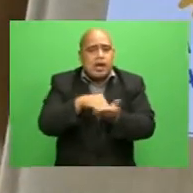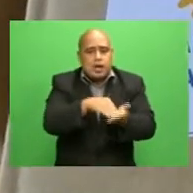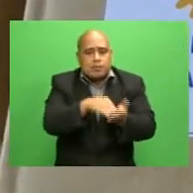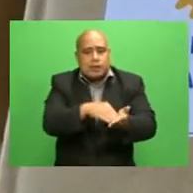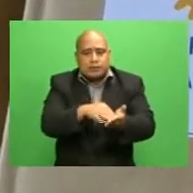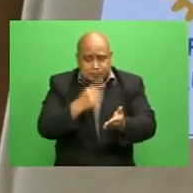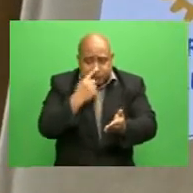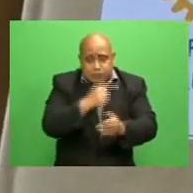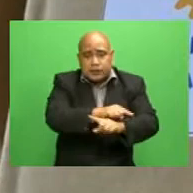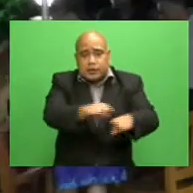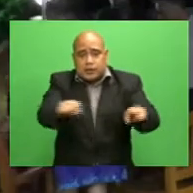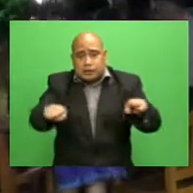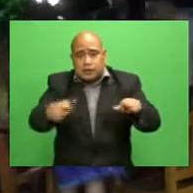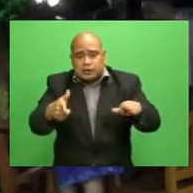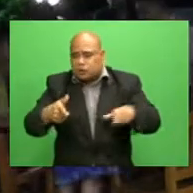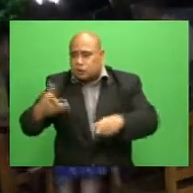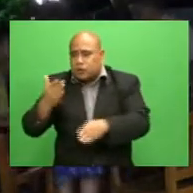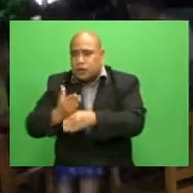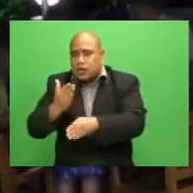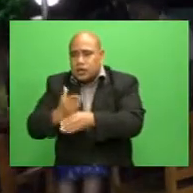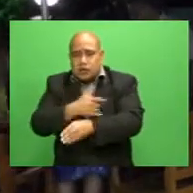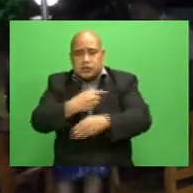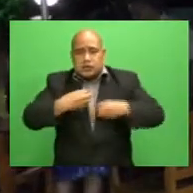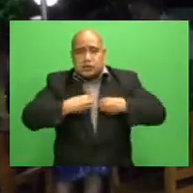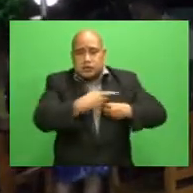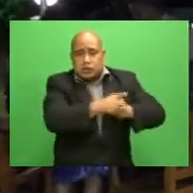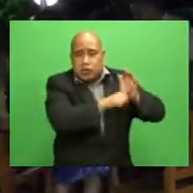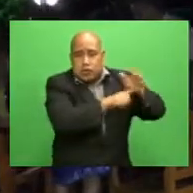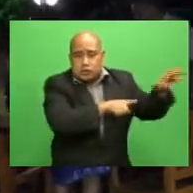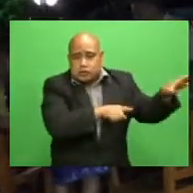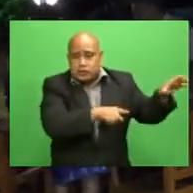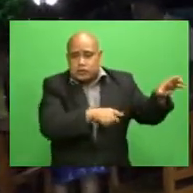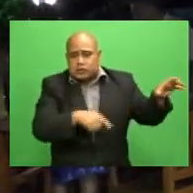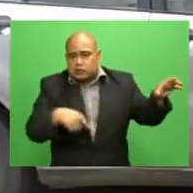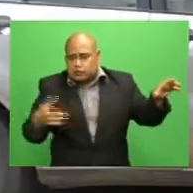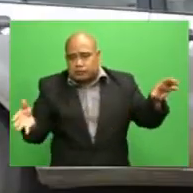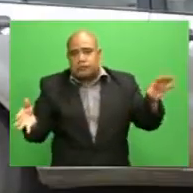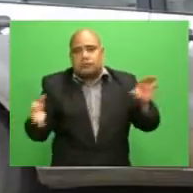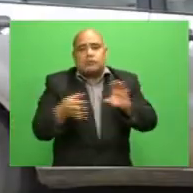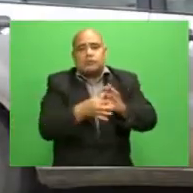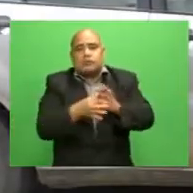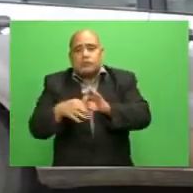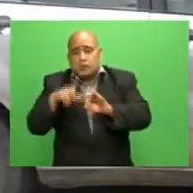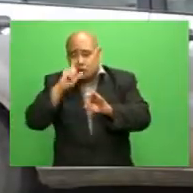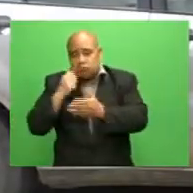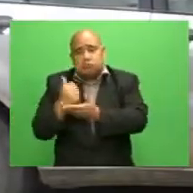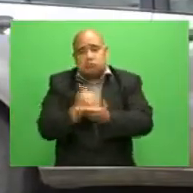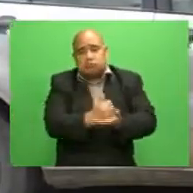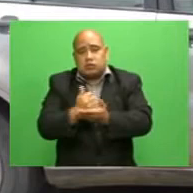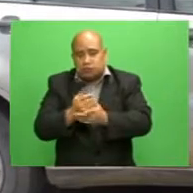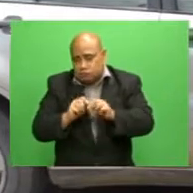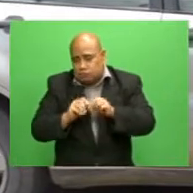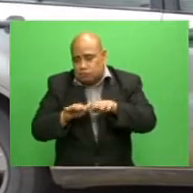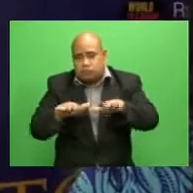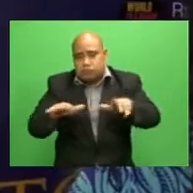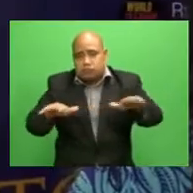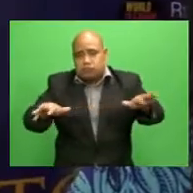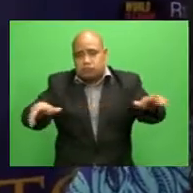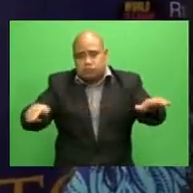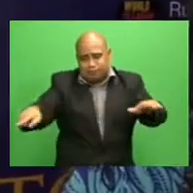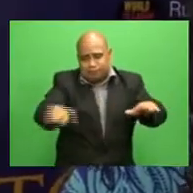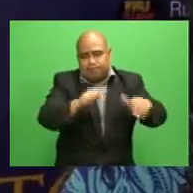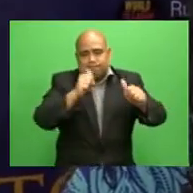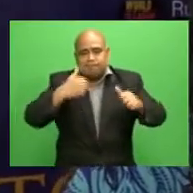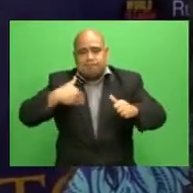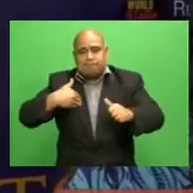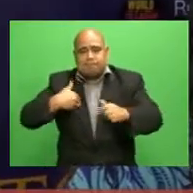in Lautoka to ensure their assistance reaches a wide range of affected families. Working with